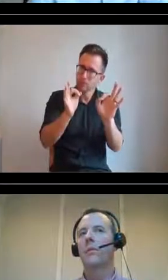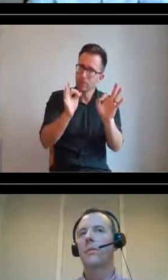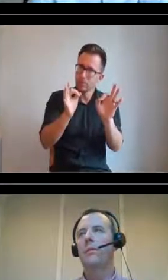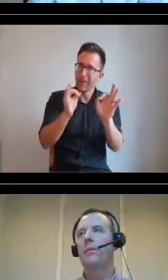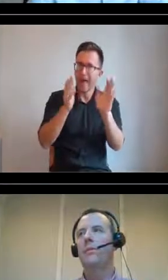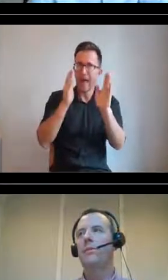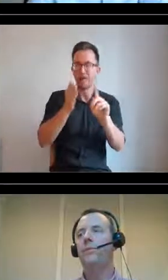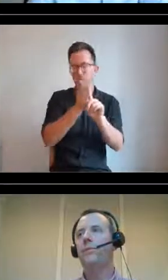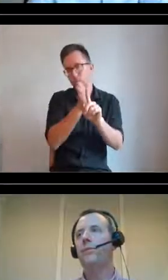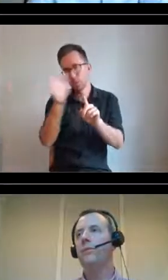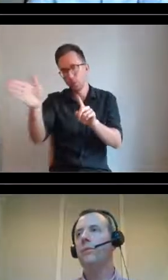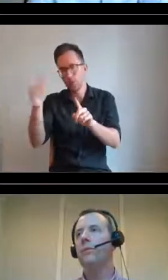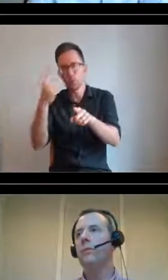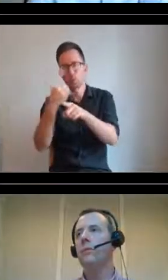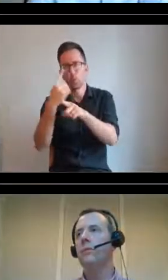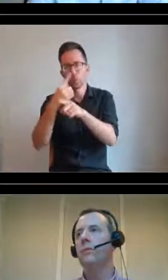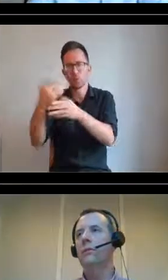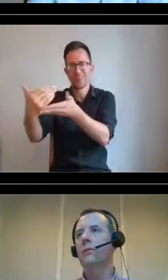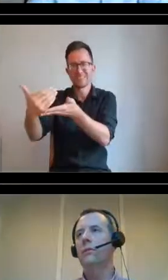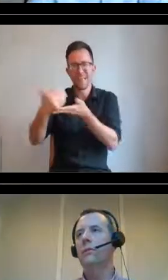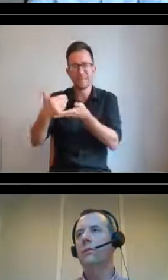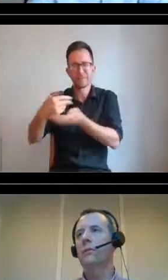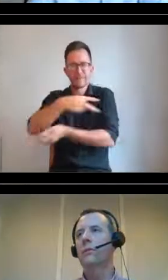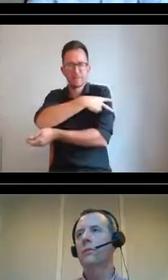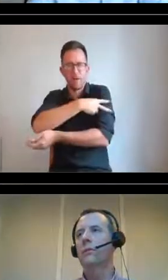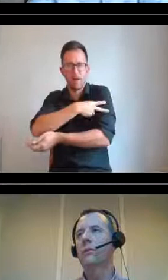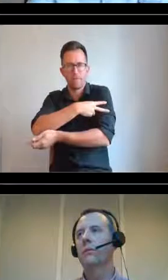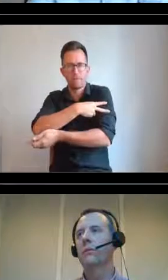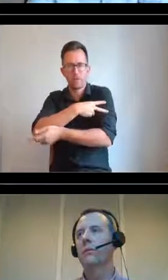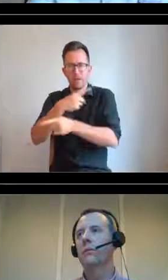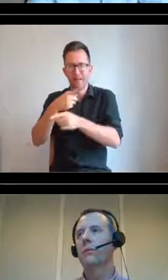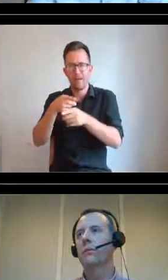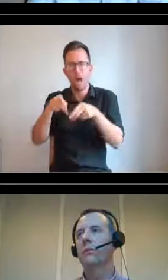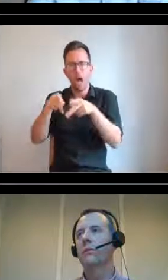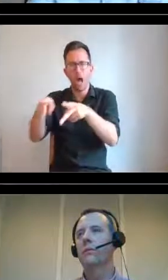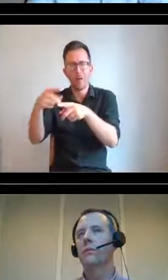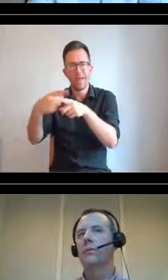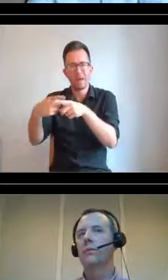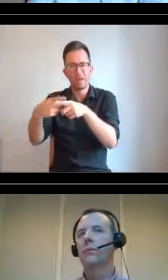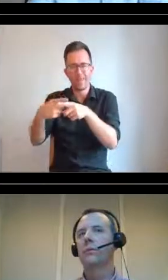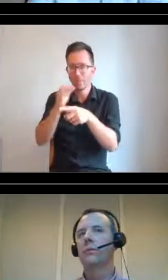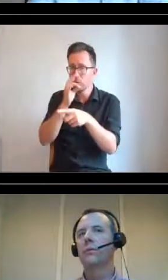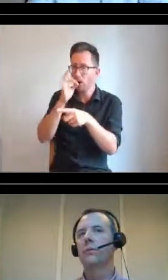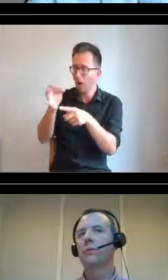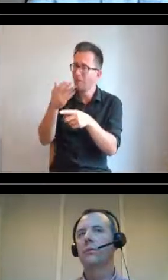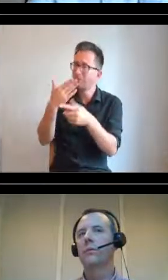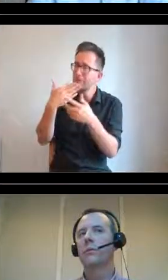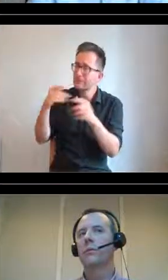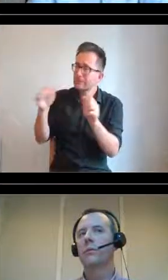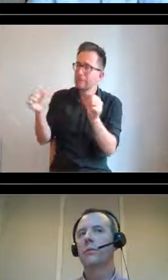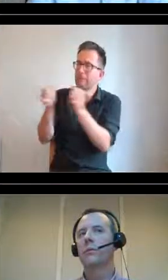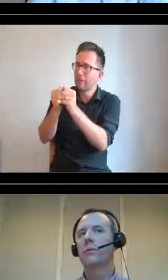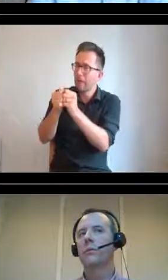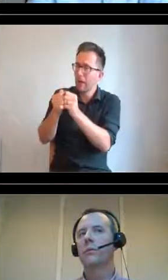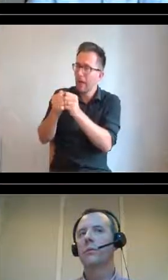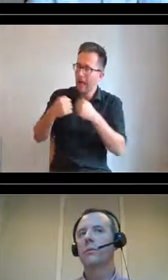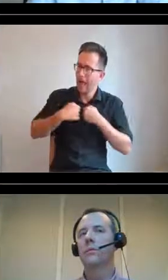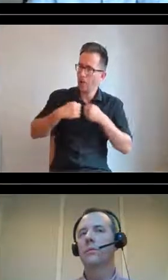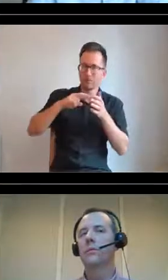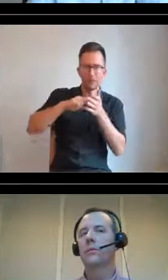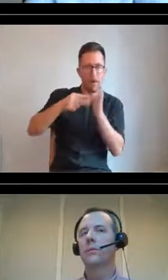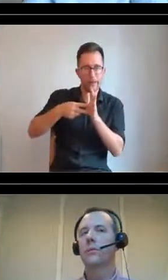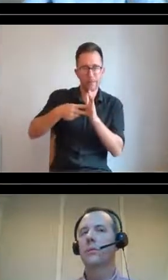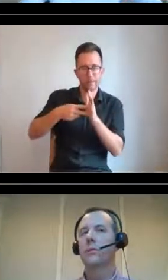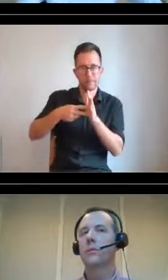to the safety division with Highways England and get agreement with them to go ahead with that particular design. But you